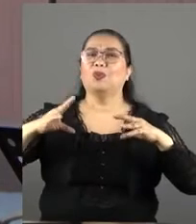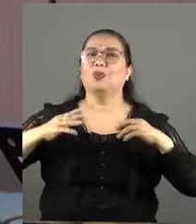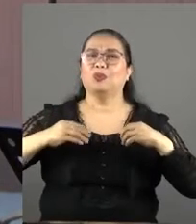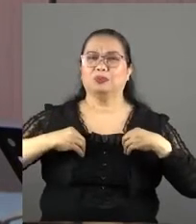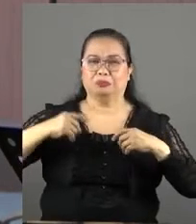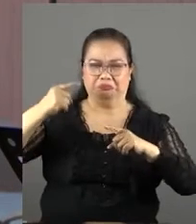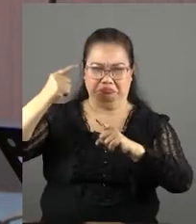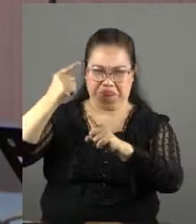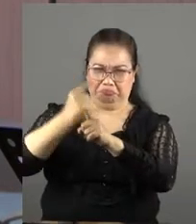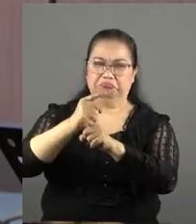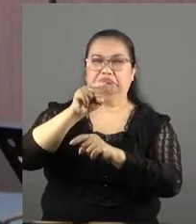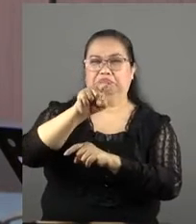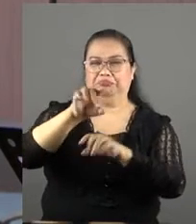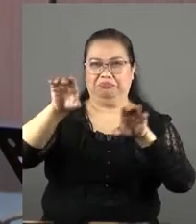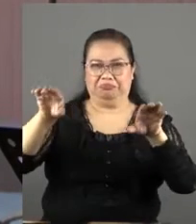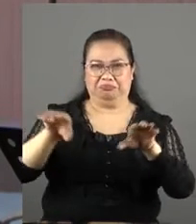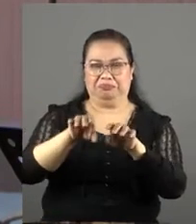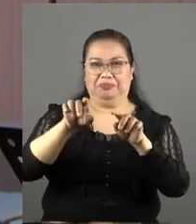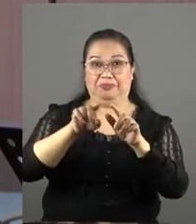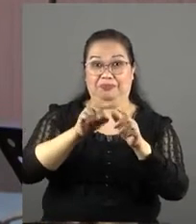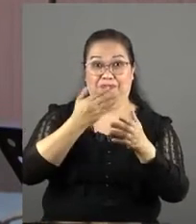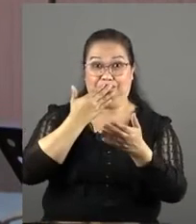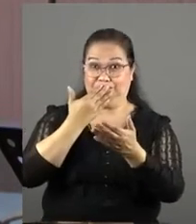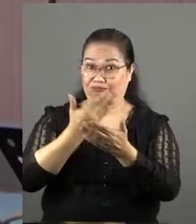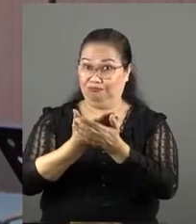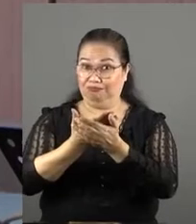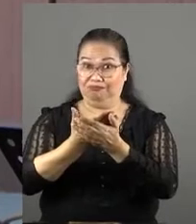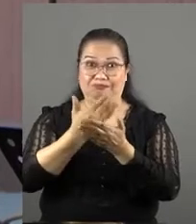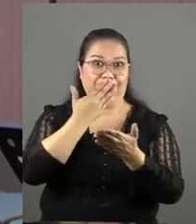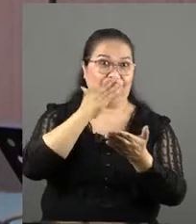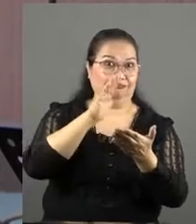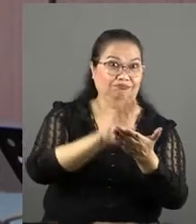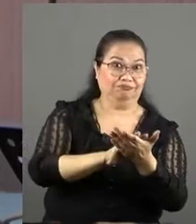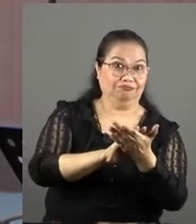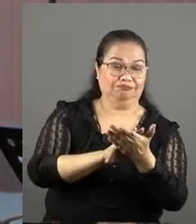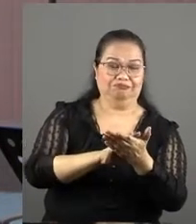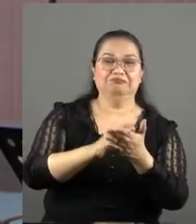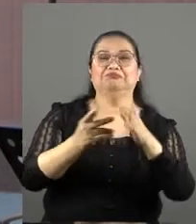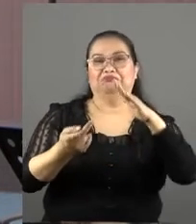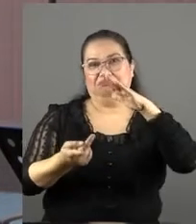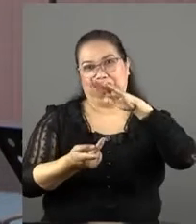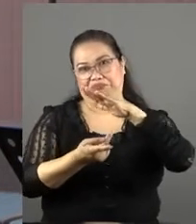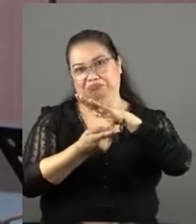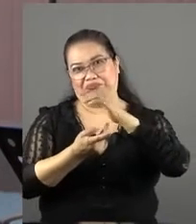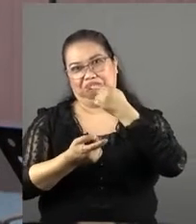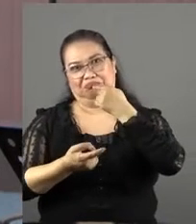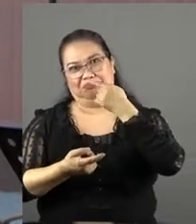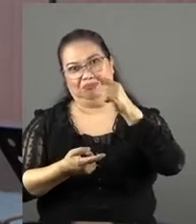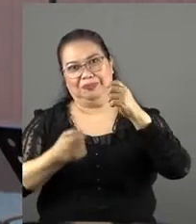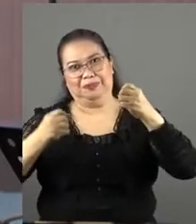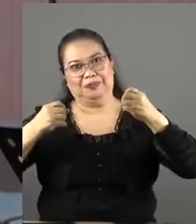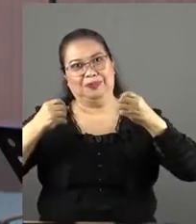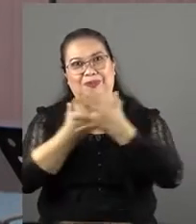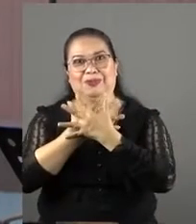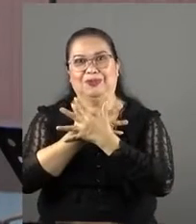has done in the body, whether good or evil. Therefore," Paul said, "knowing the terror of the Lord."